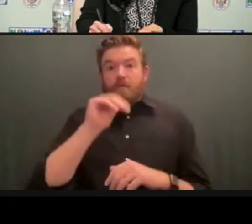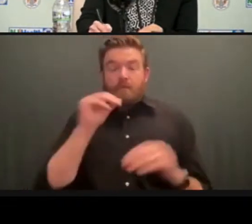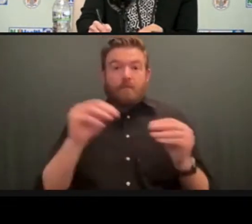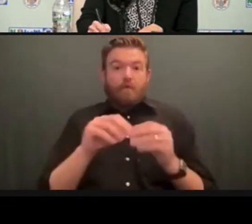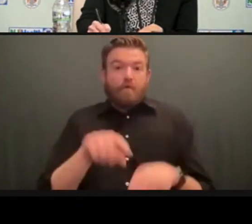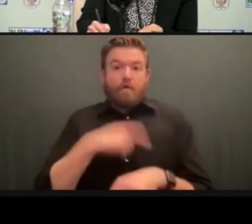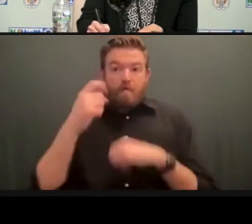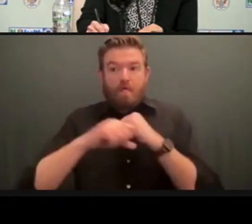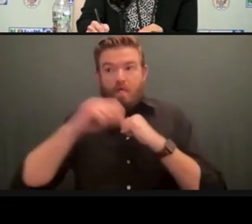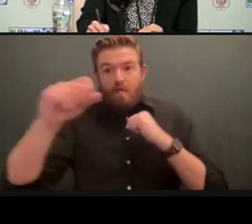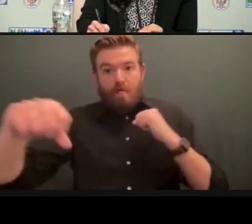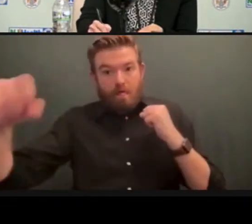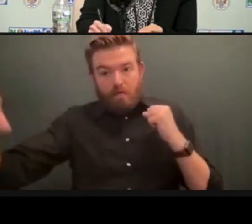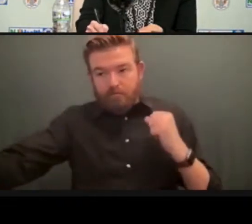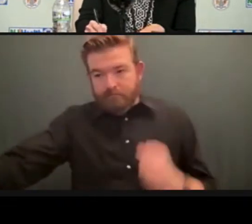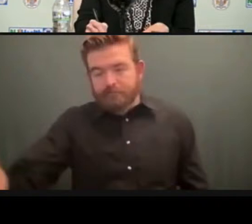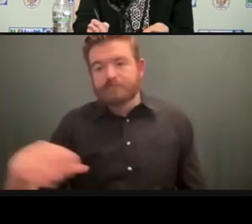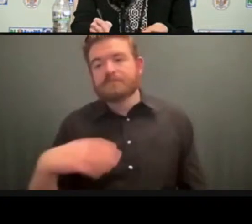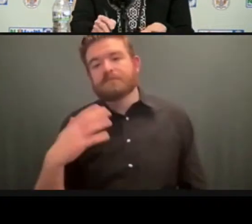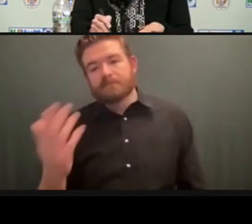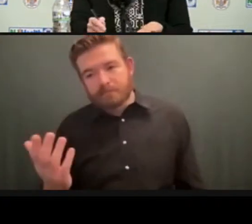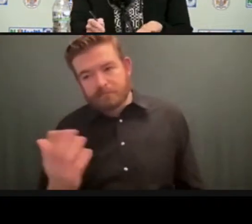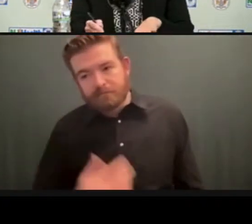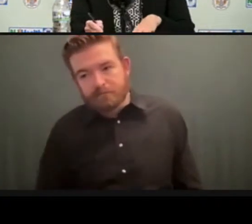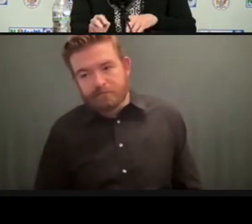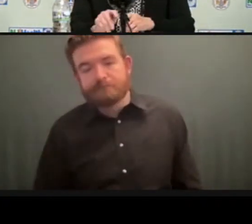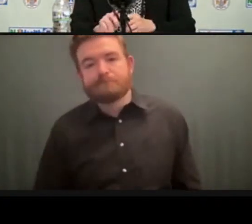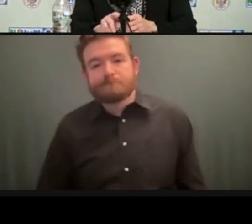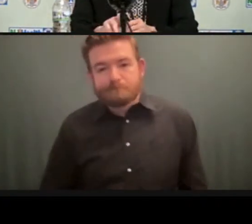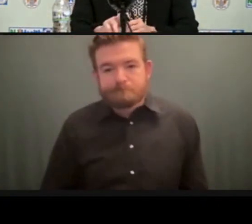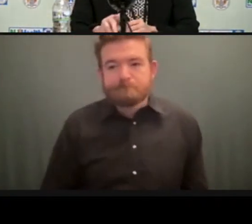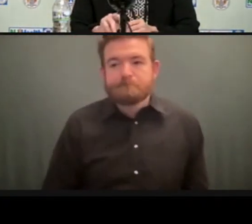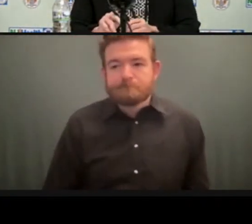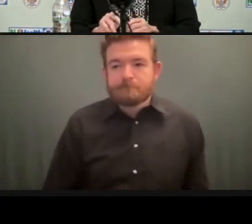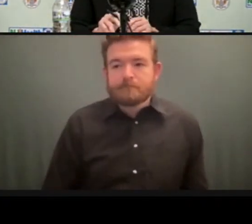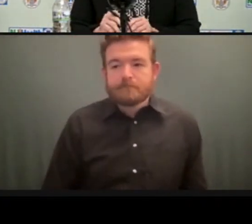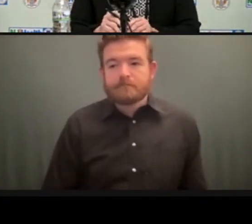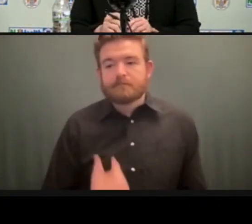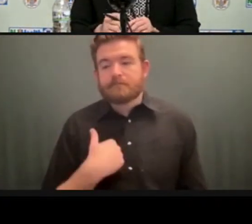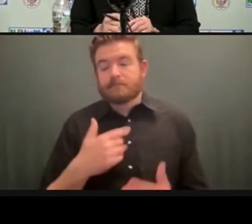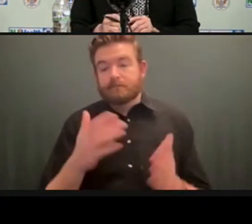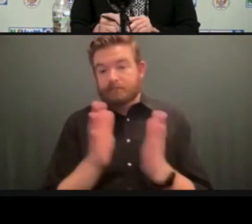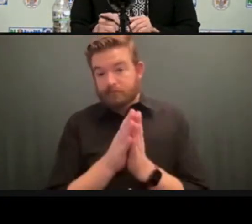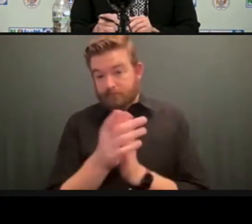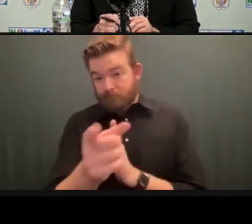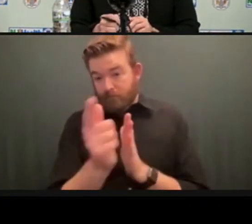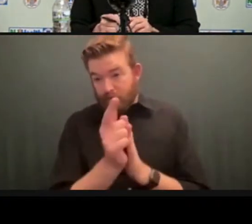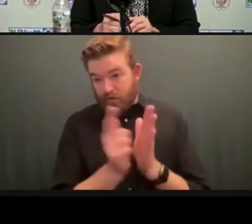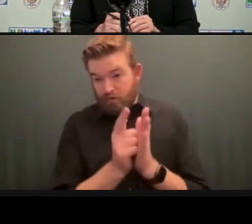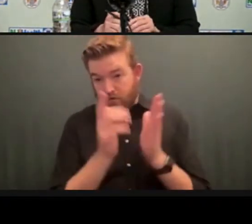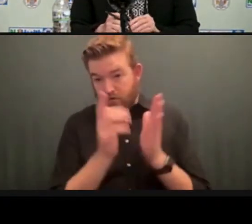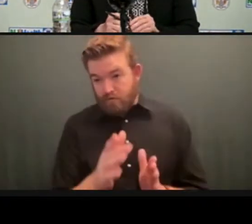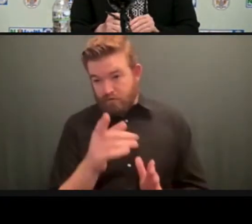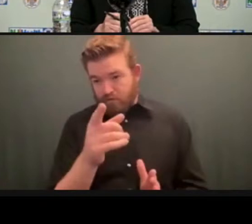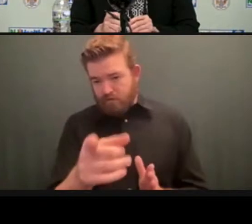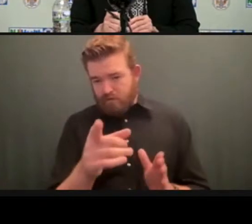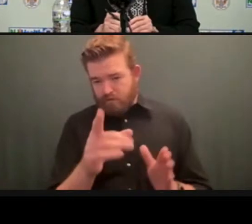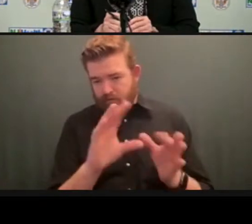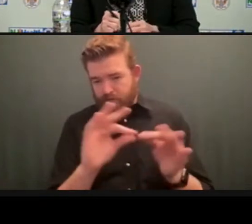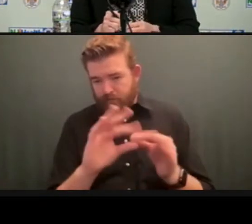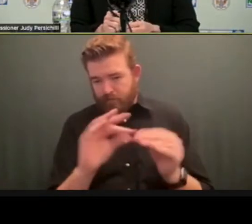visible piece of this, but I'll ask Paramel to come back in after Judy. Judy, how tough is it? How would you quantify the staffing challenge?